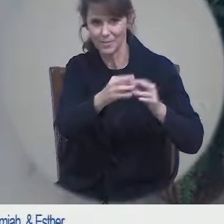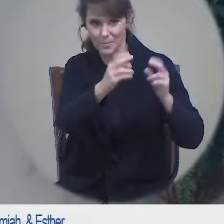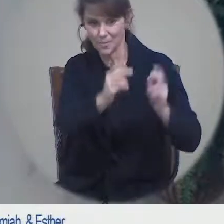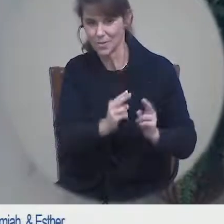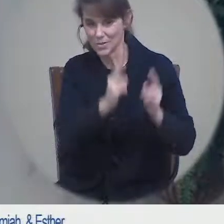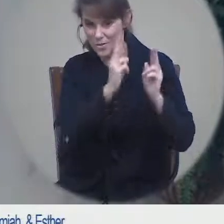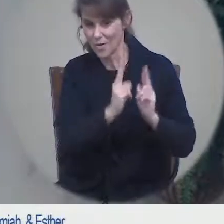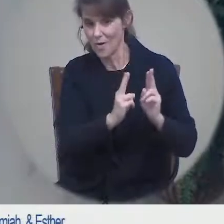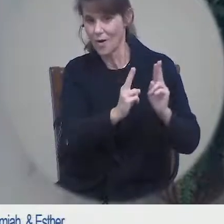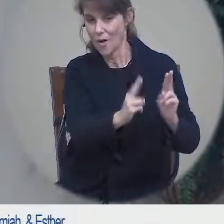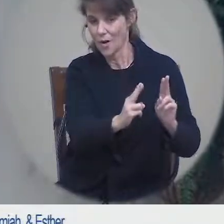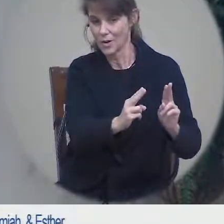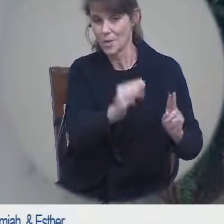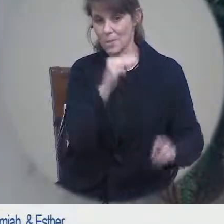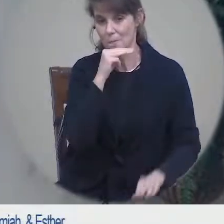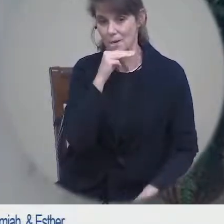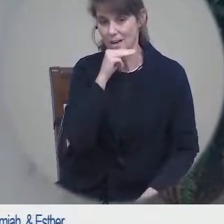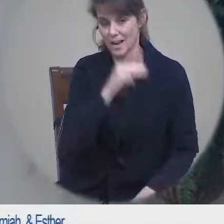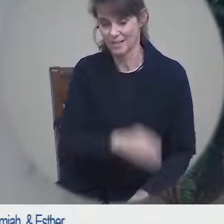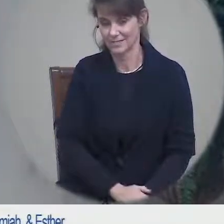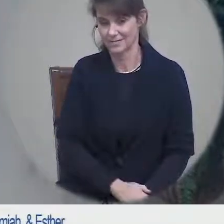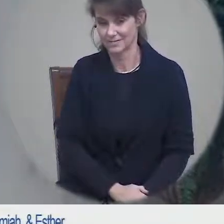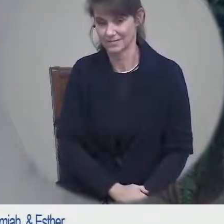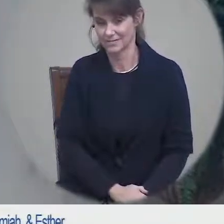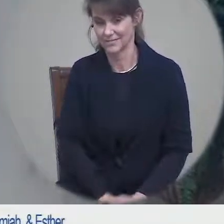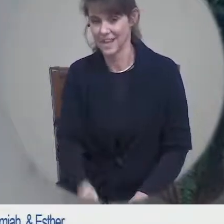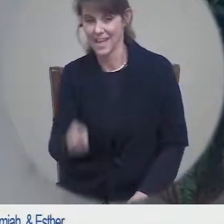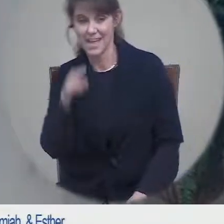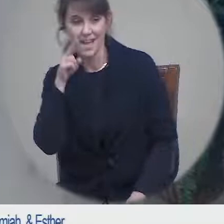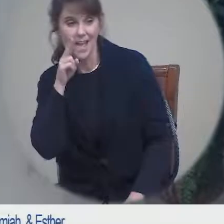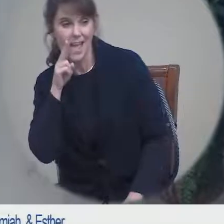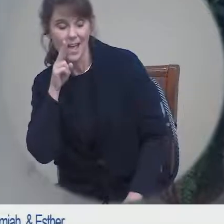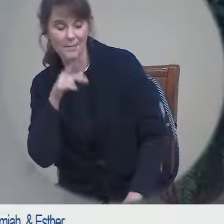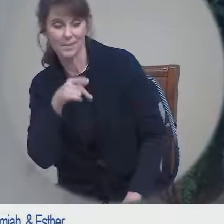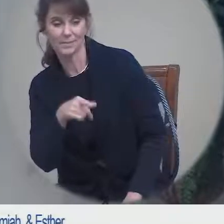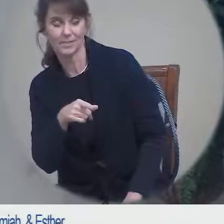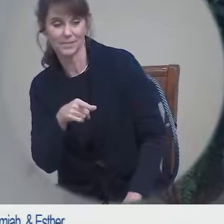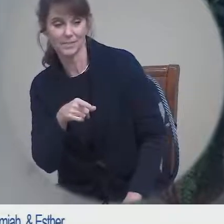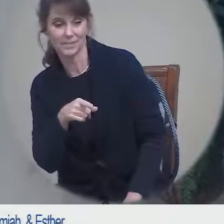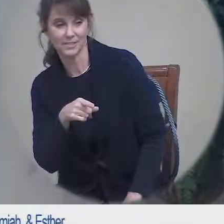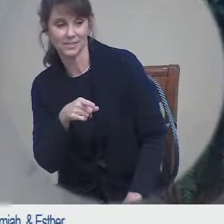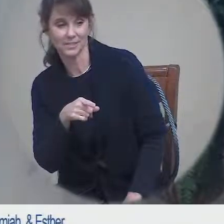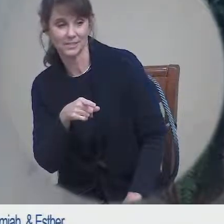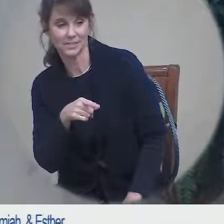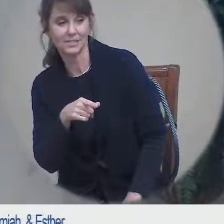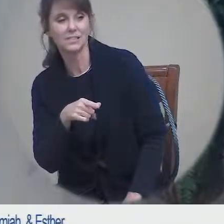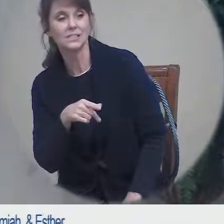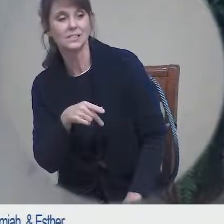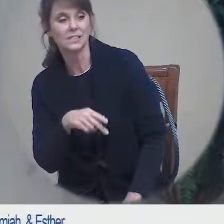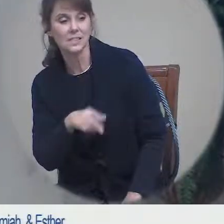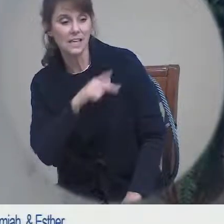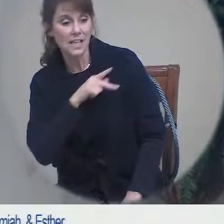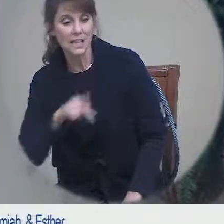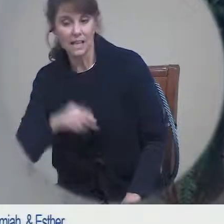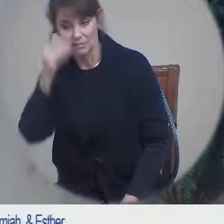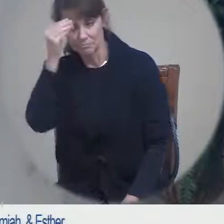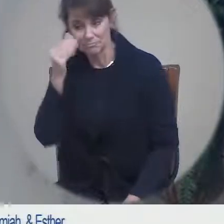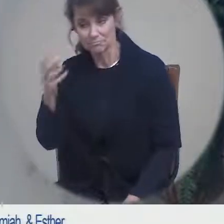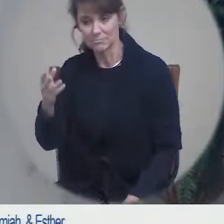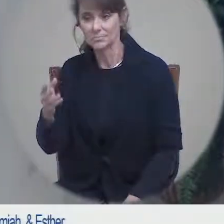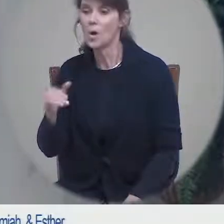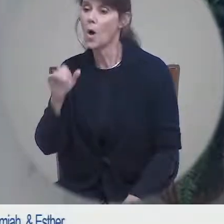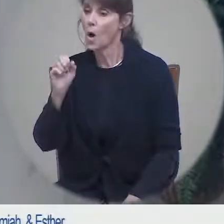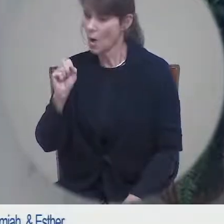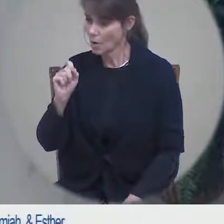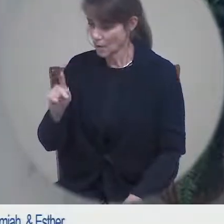And what happens? The king answers him. He says, verse 10, then the king said to Haman, take